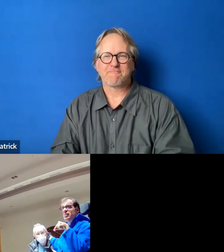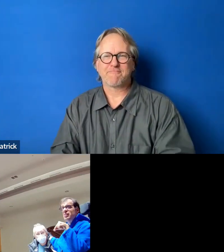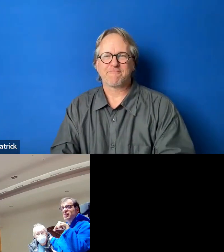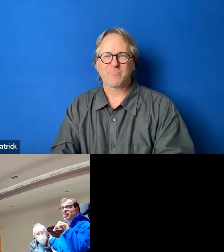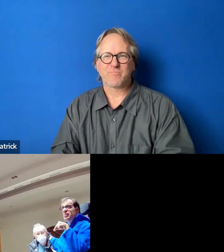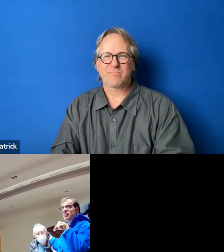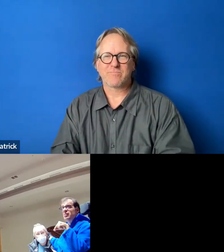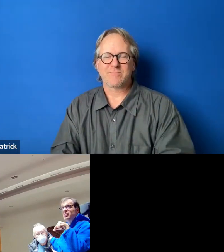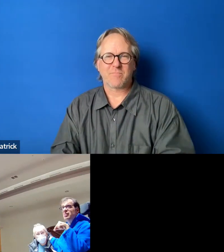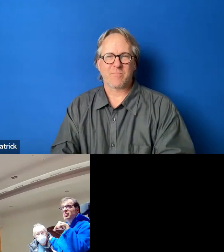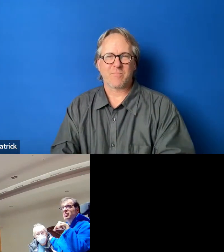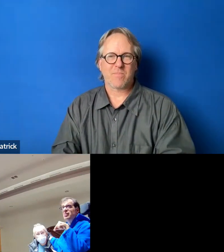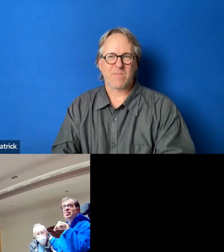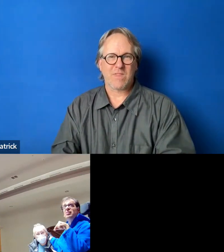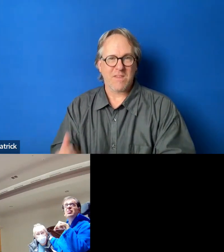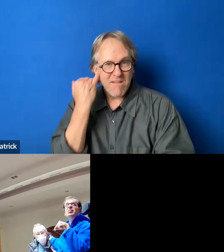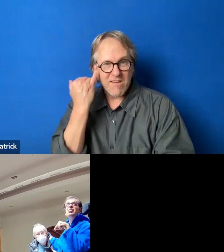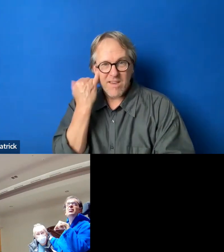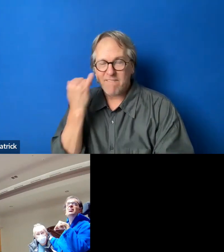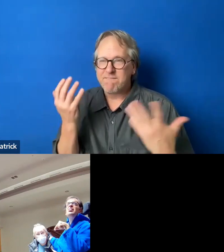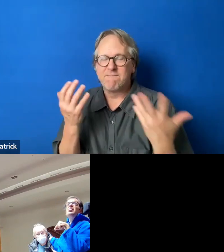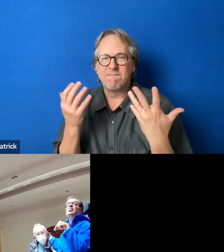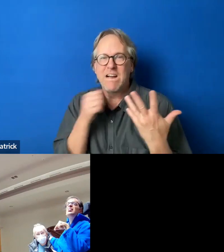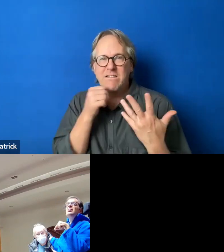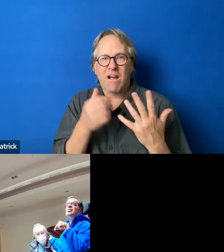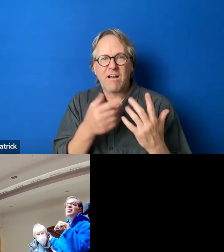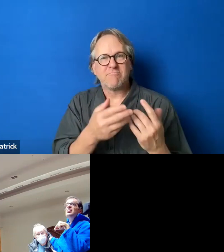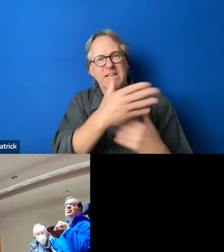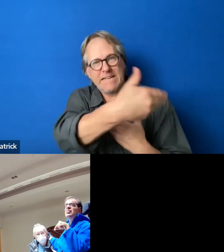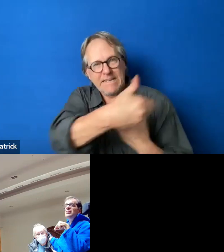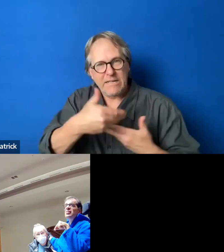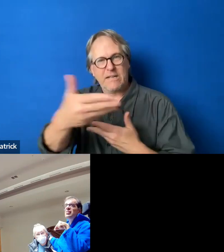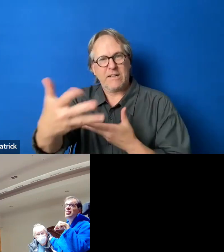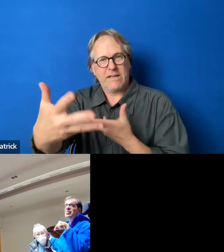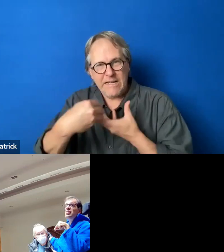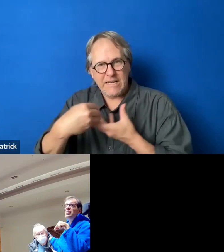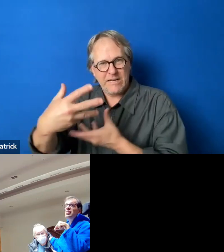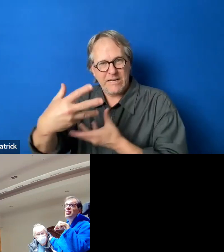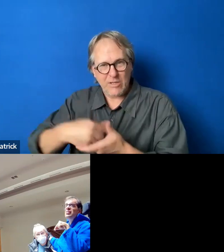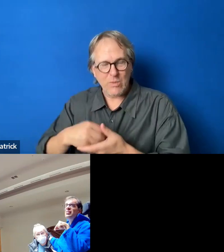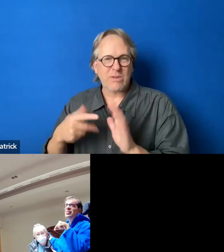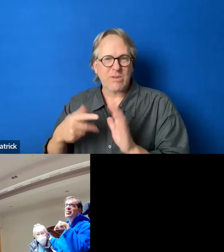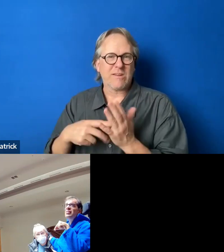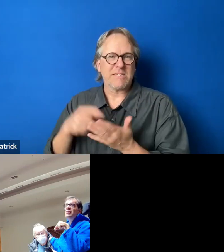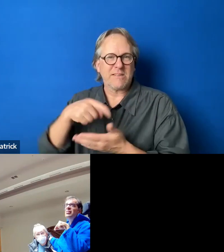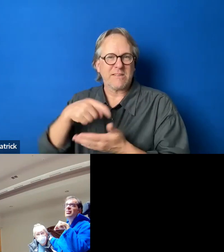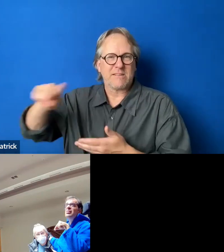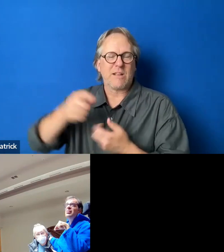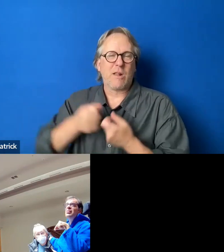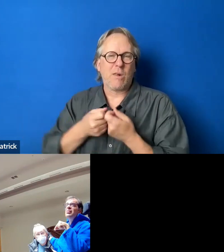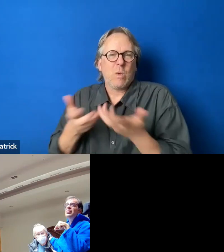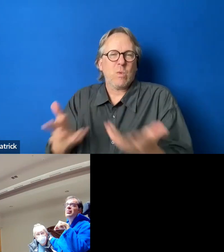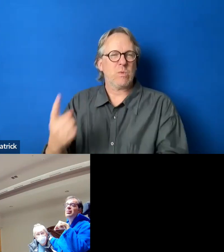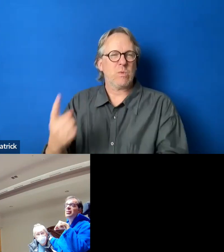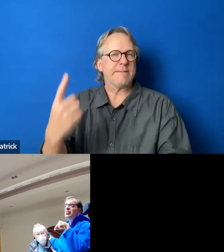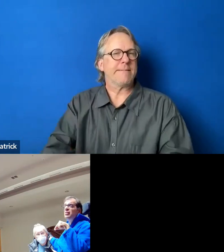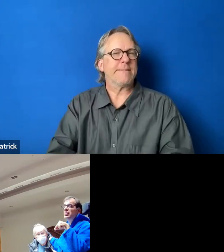Everybody loses when we don't draw on all the talents of the people who want to be here.